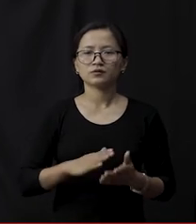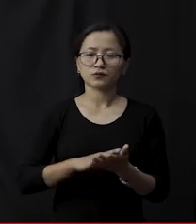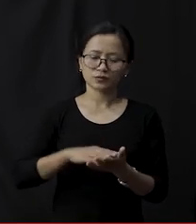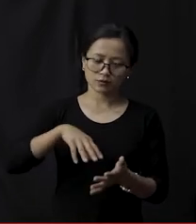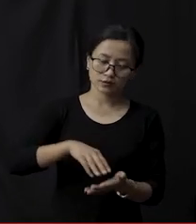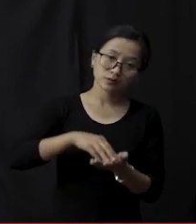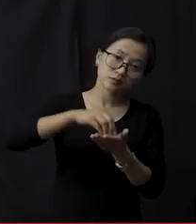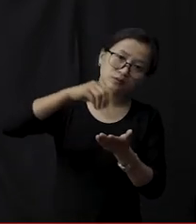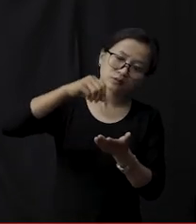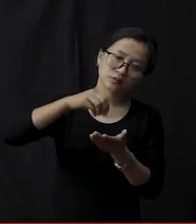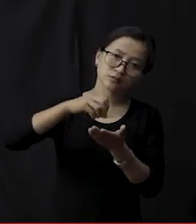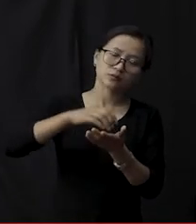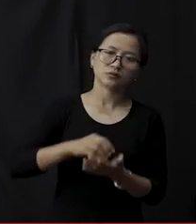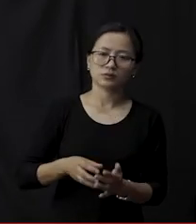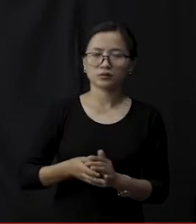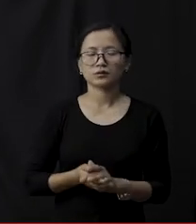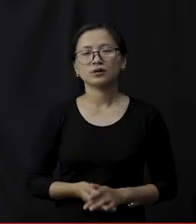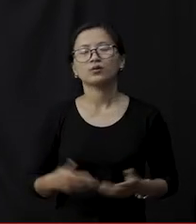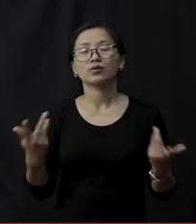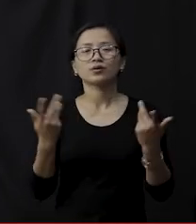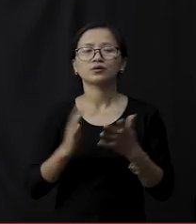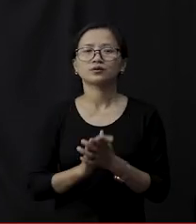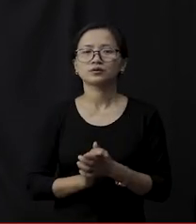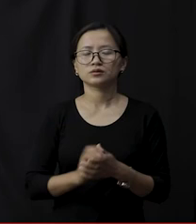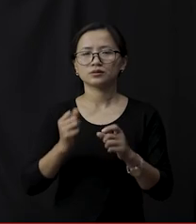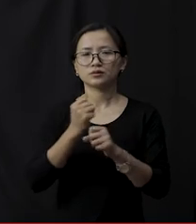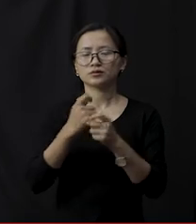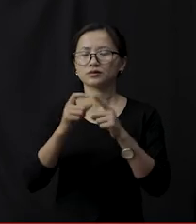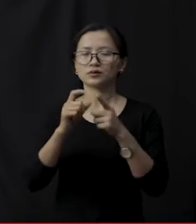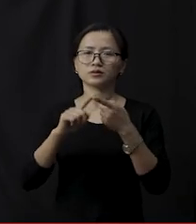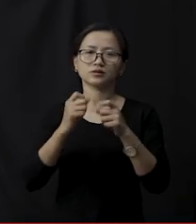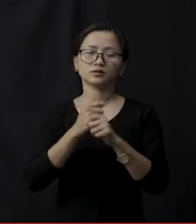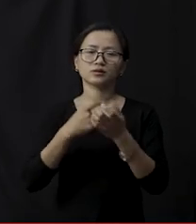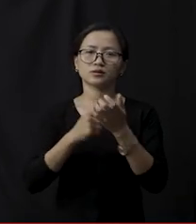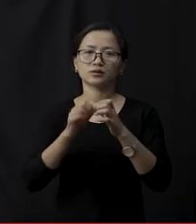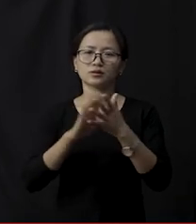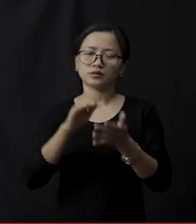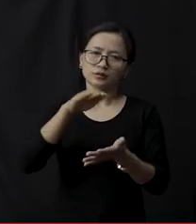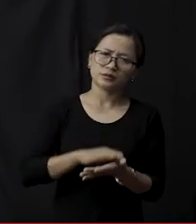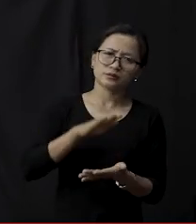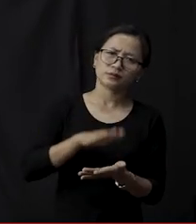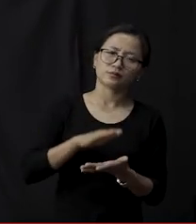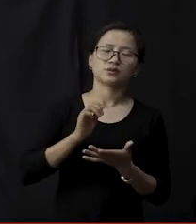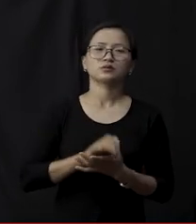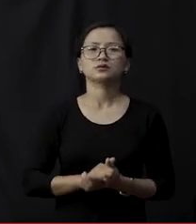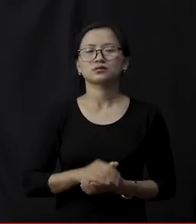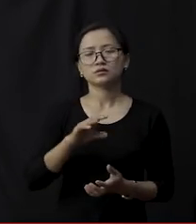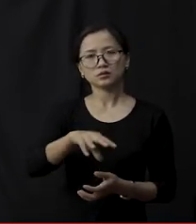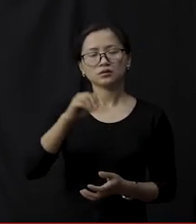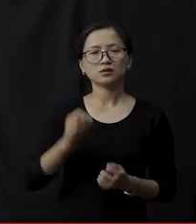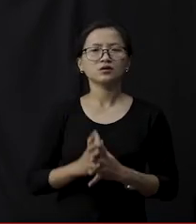soil erosion, where there's a degradation, where the soil degrades, and it will